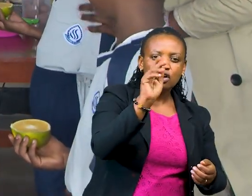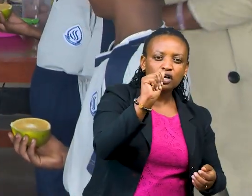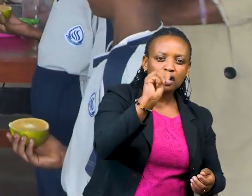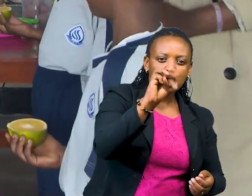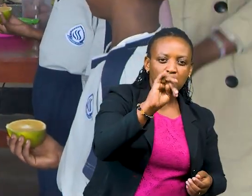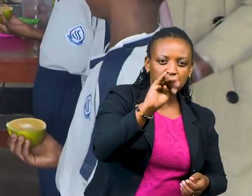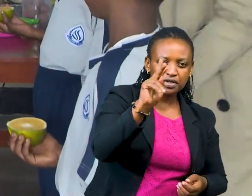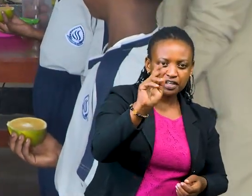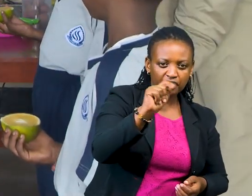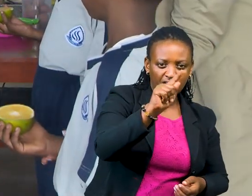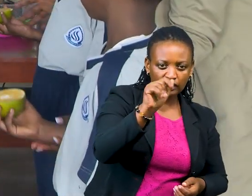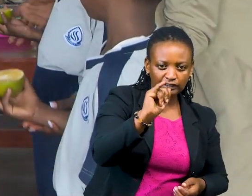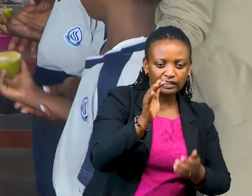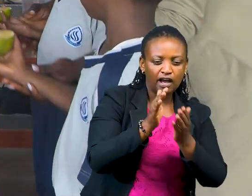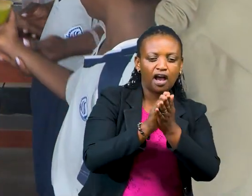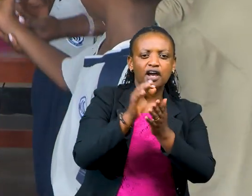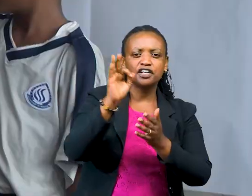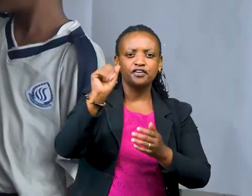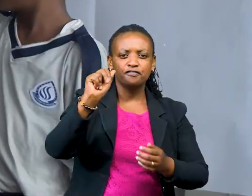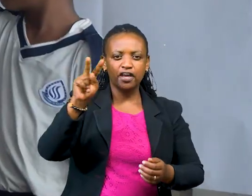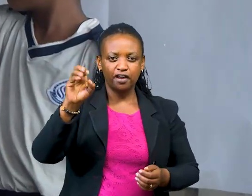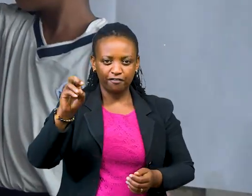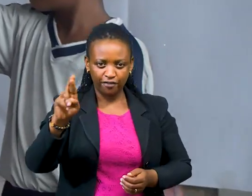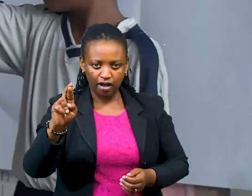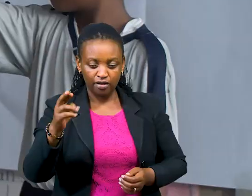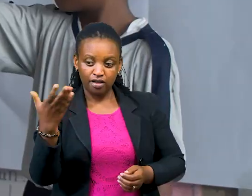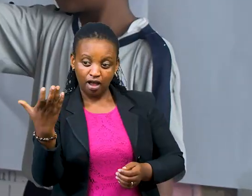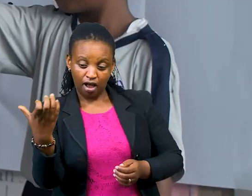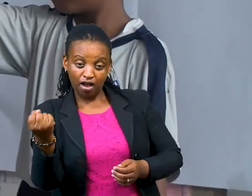right? All of they have